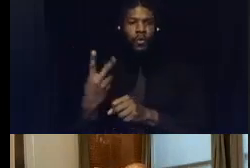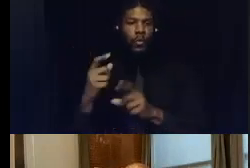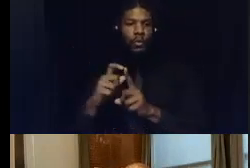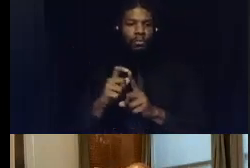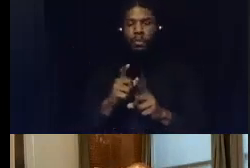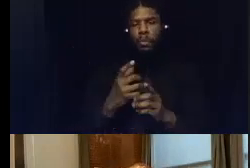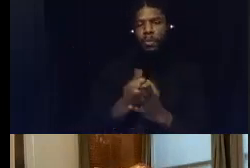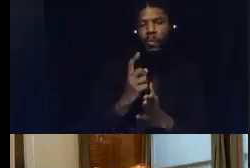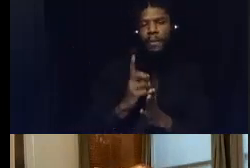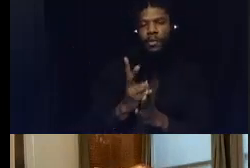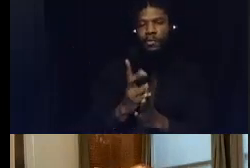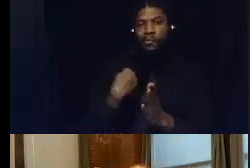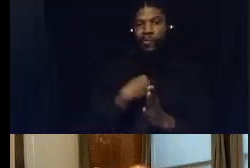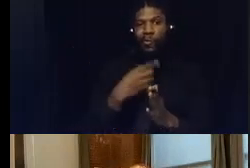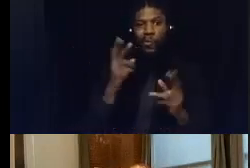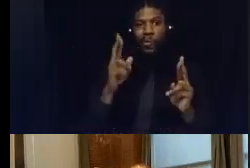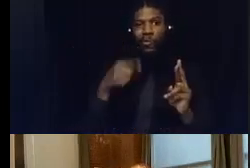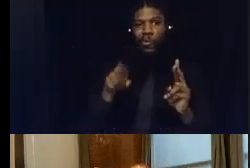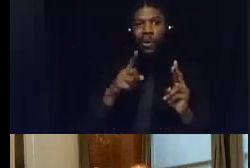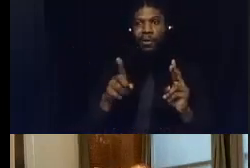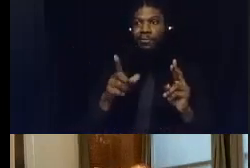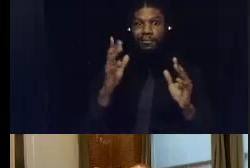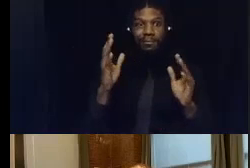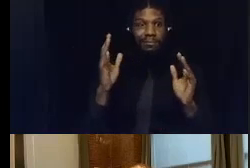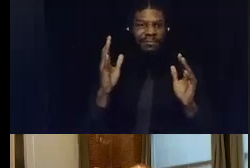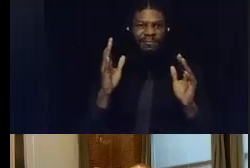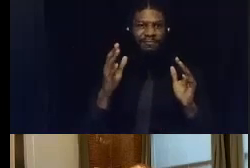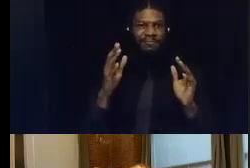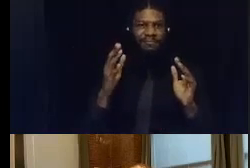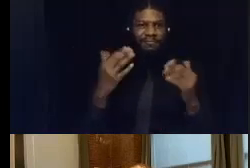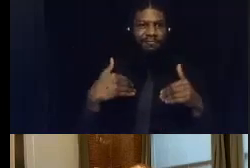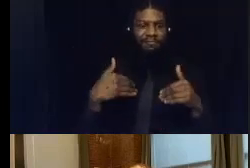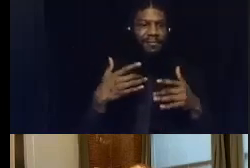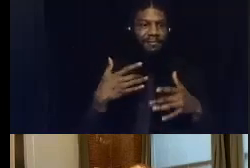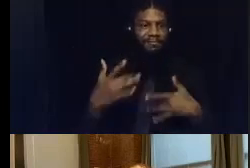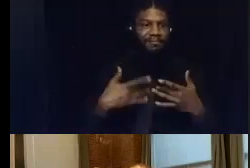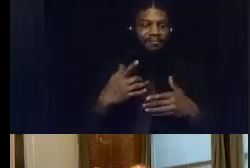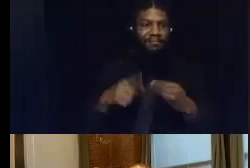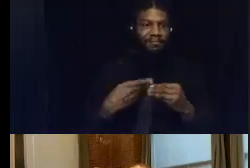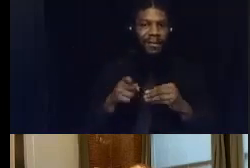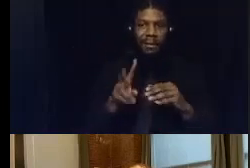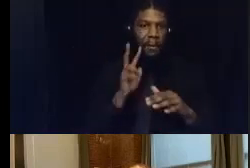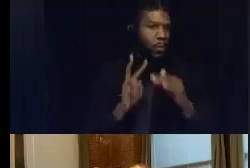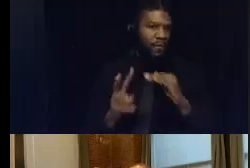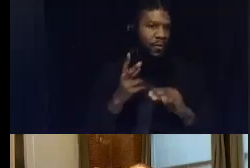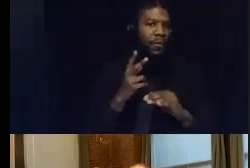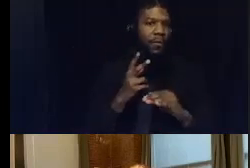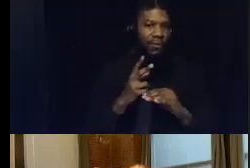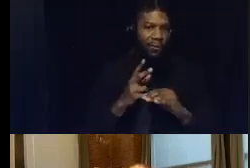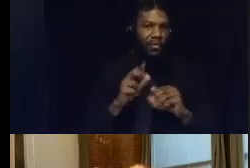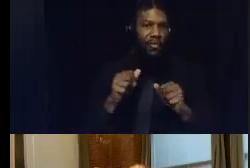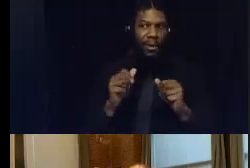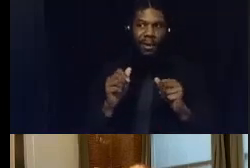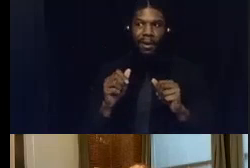little preview into an exercise that you can do at greater scale. So we'll have 2 minutes to